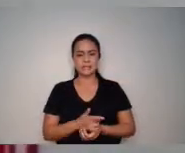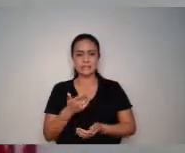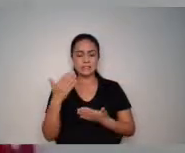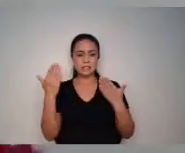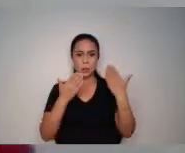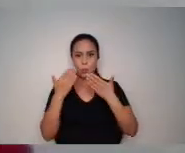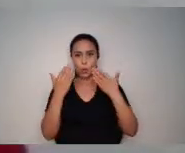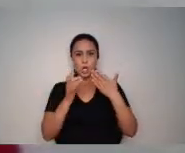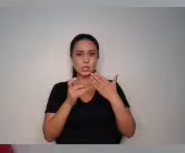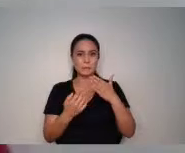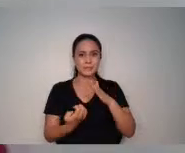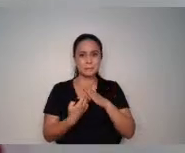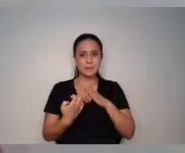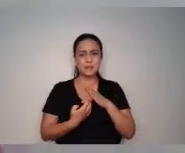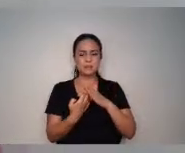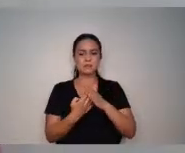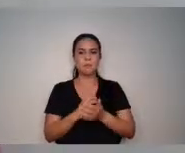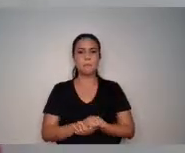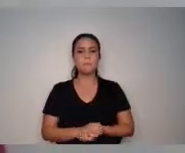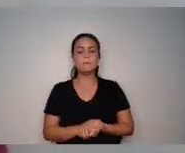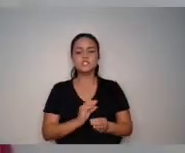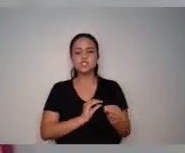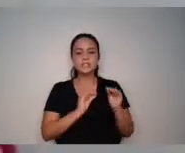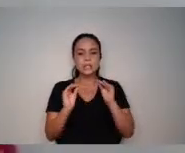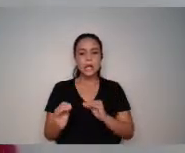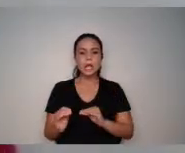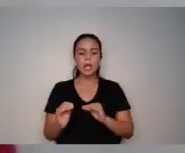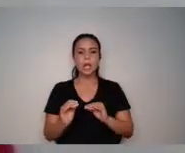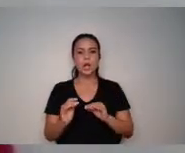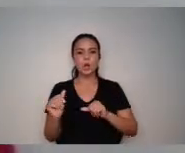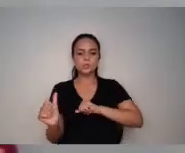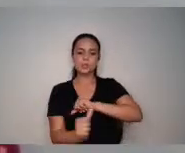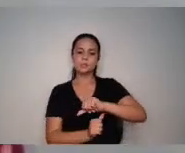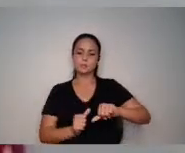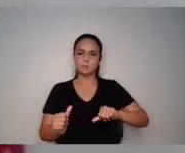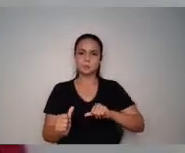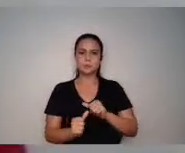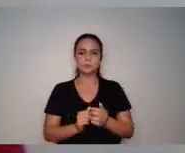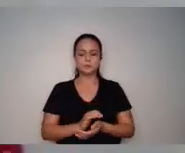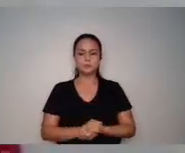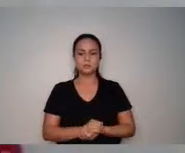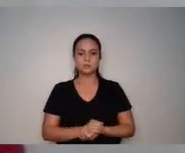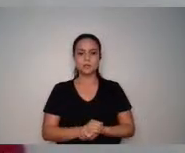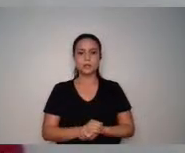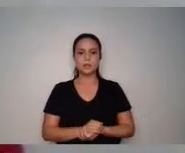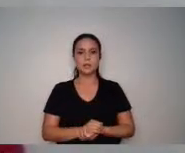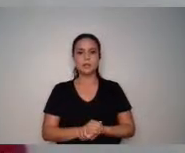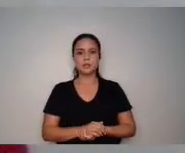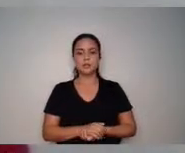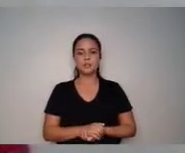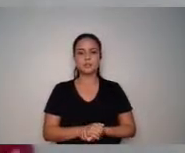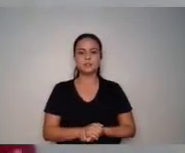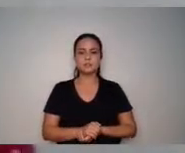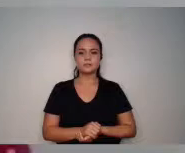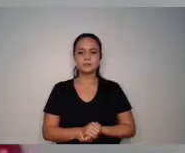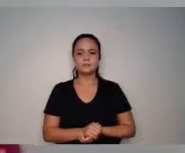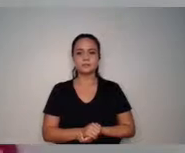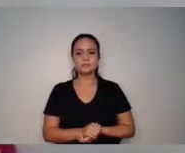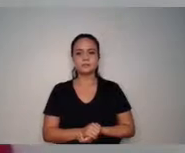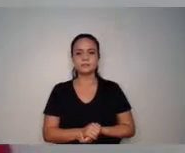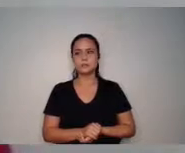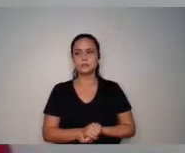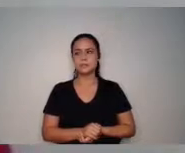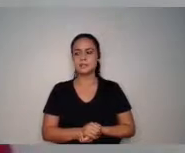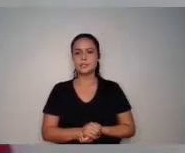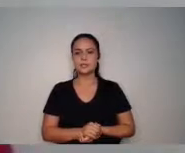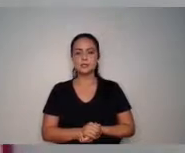with a broad perspective. They should not just consider the companies that deliver food and products, and they have